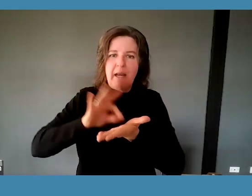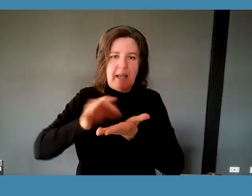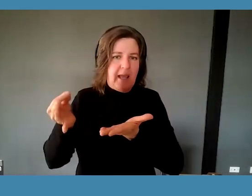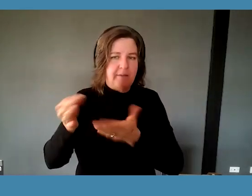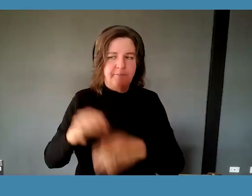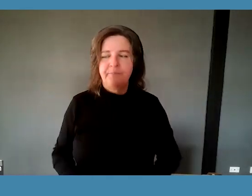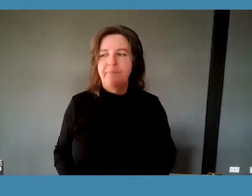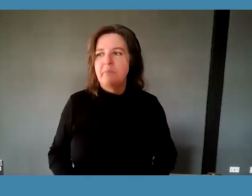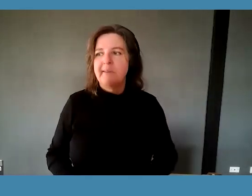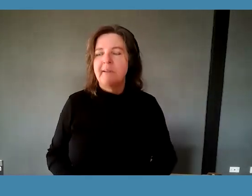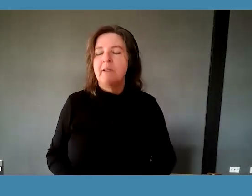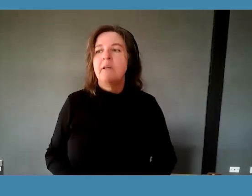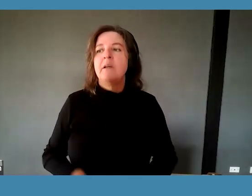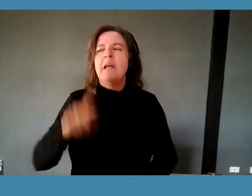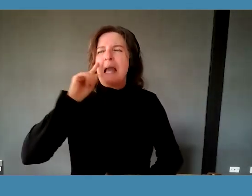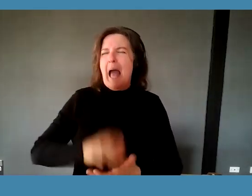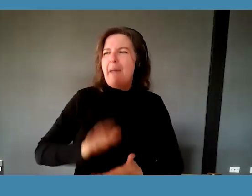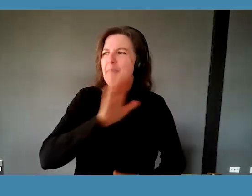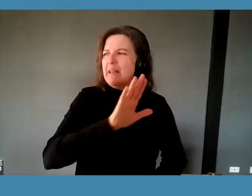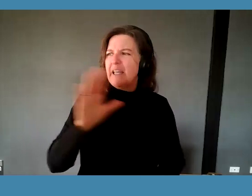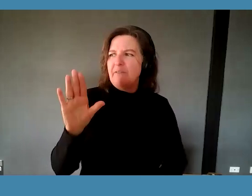I believe that